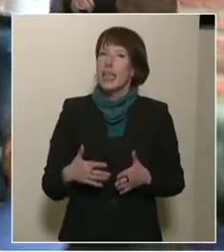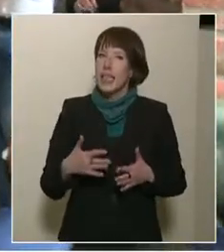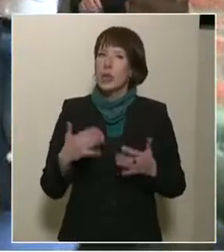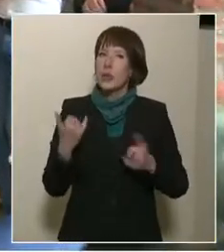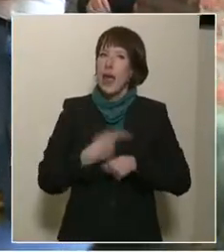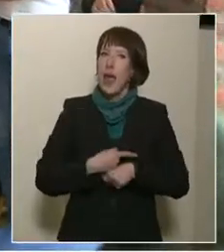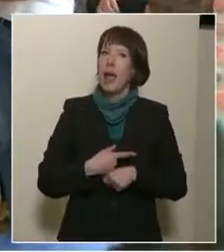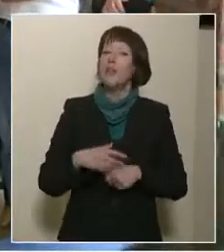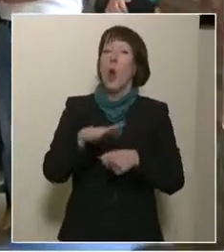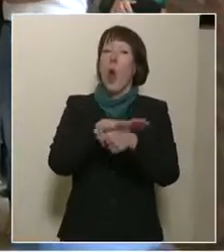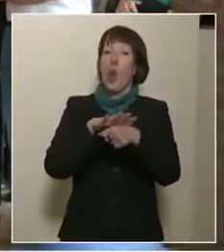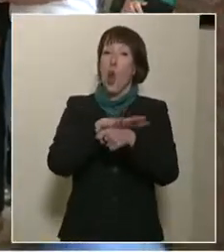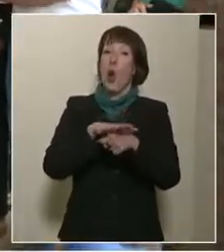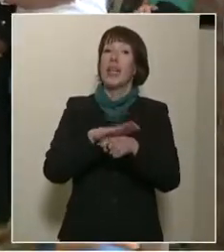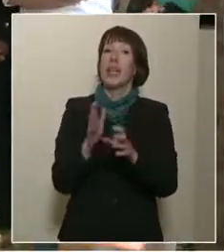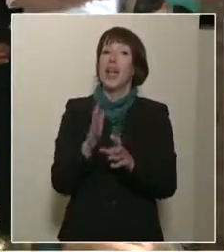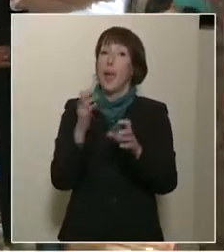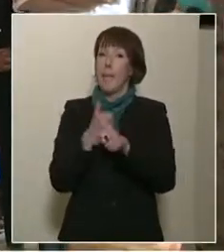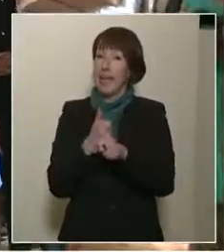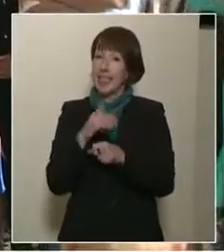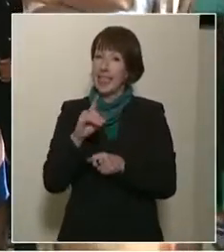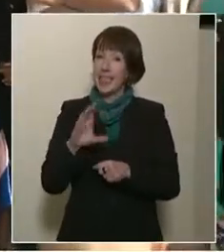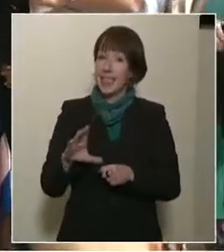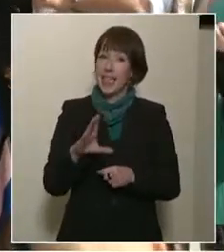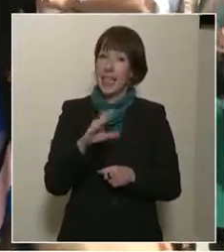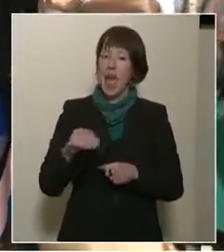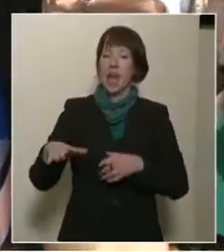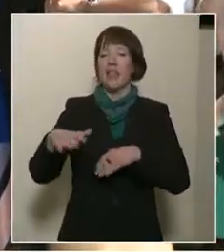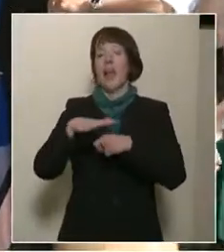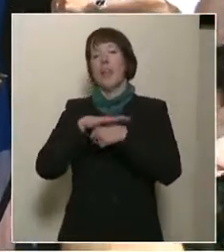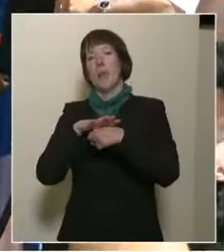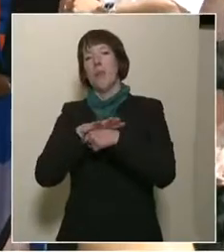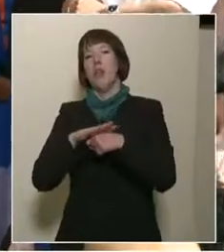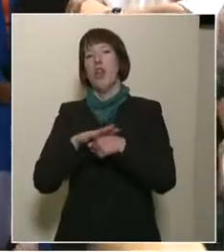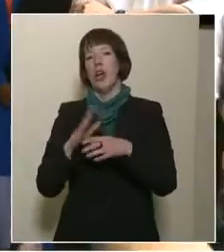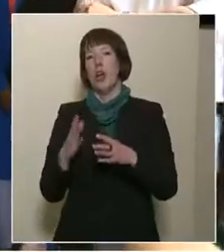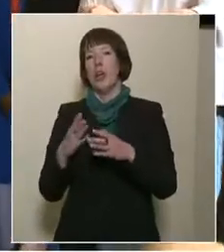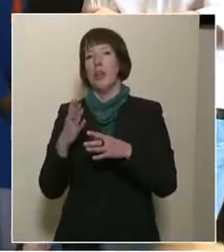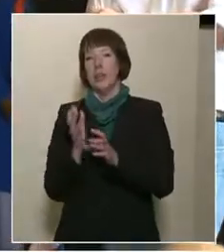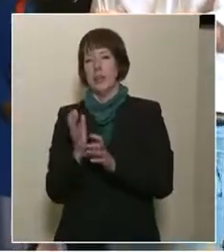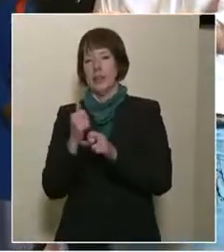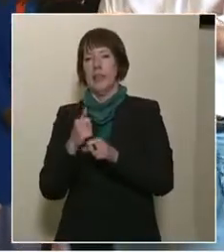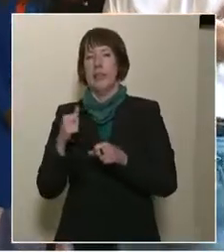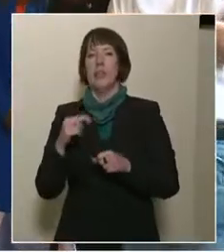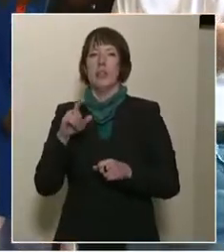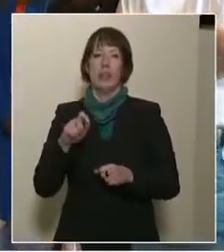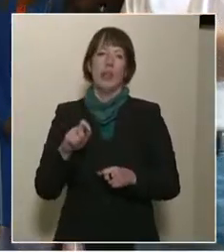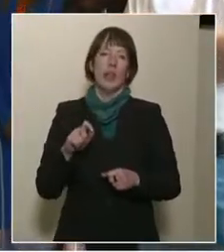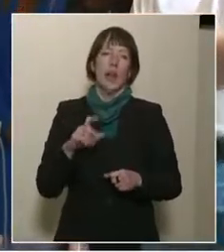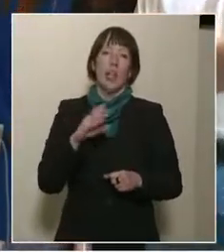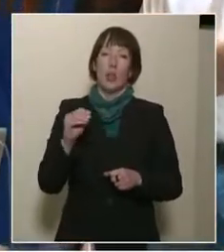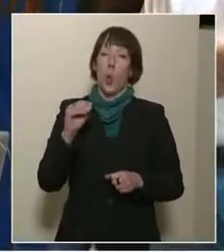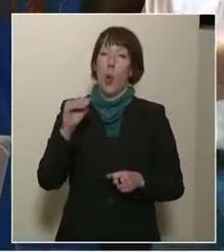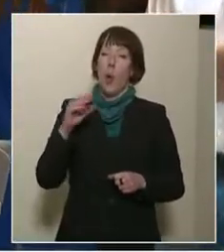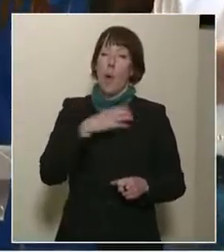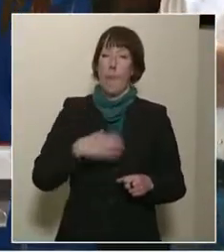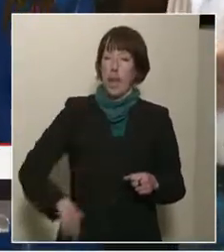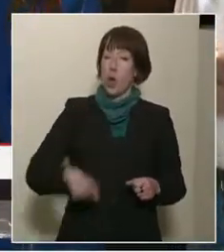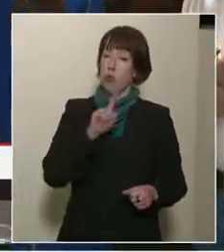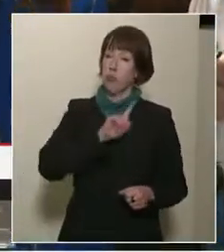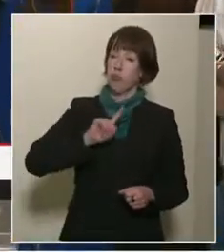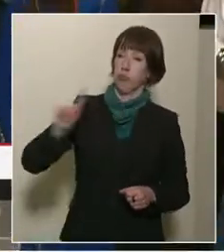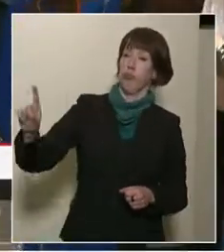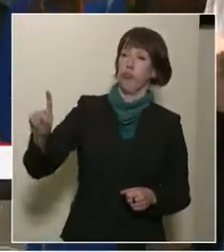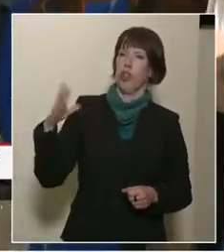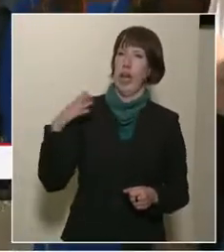Made DC and the Neighborhood Prosperity Fund. So Locally Made DC, the mayor went up to Capitol Hill, and they said to her, you